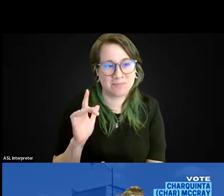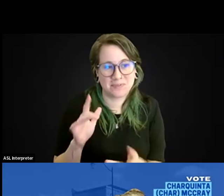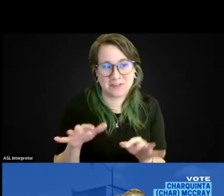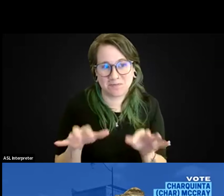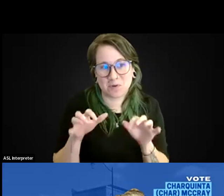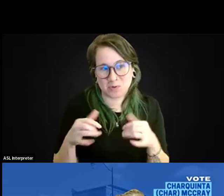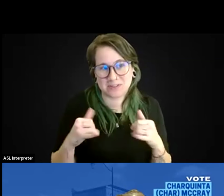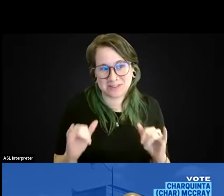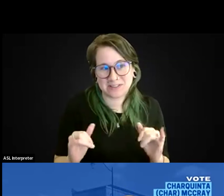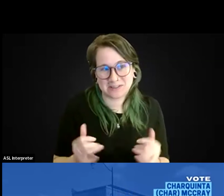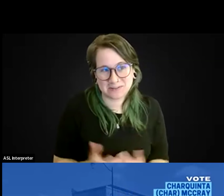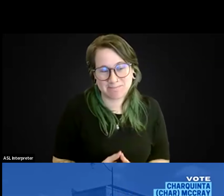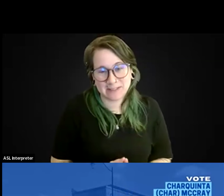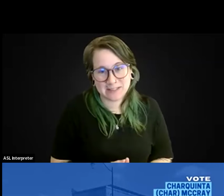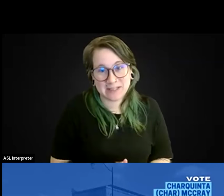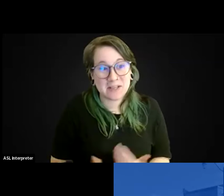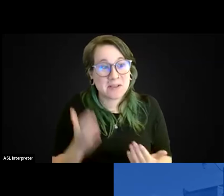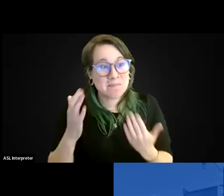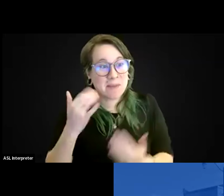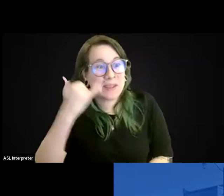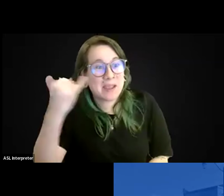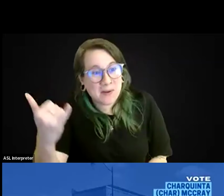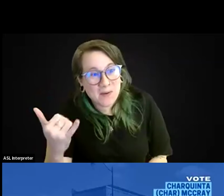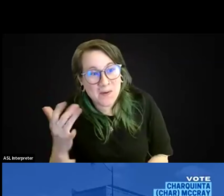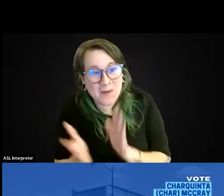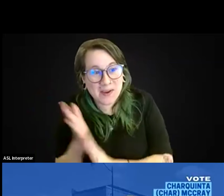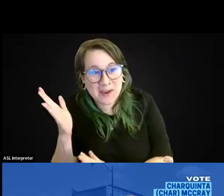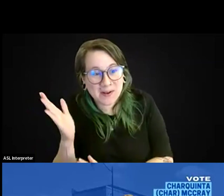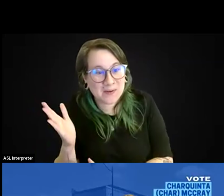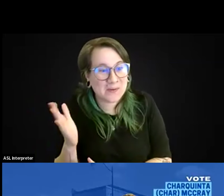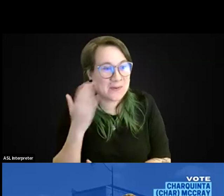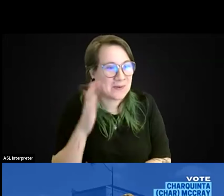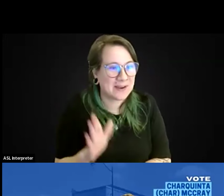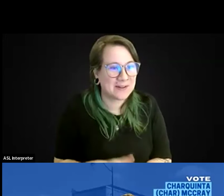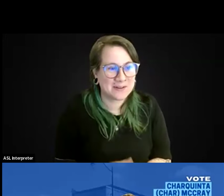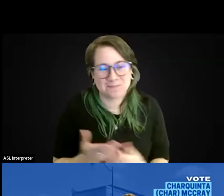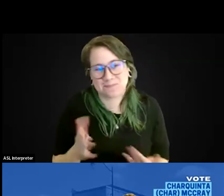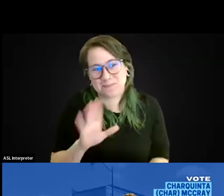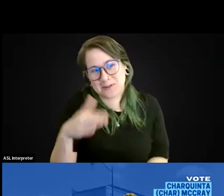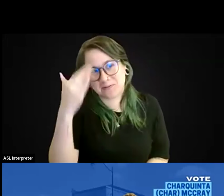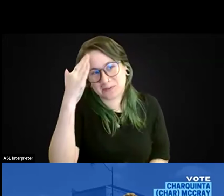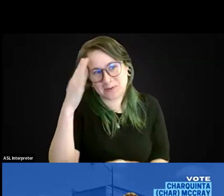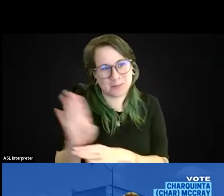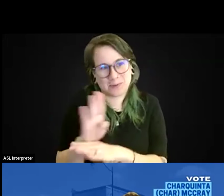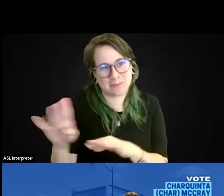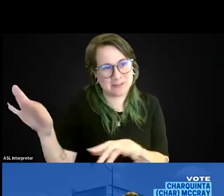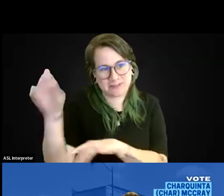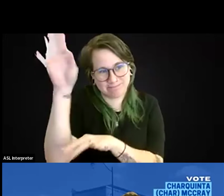So, Maybe he got a call. He's an Okay, important guy. We need okay, him busy okay. out there. Yep.